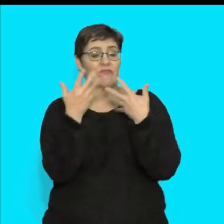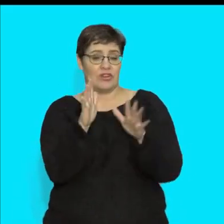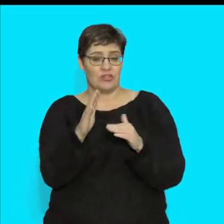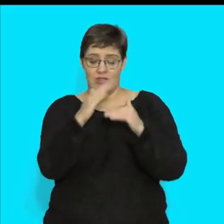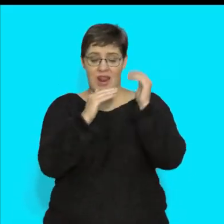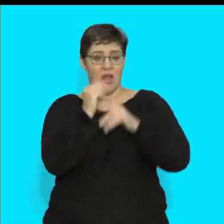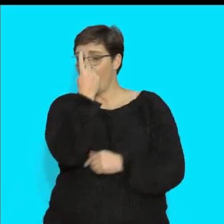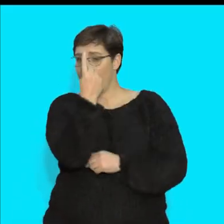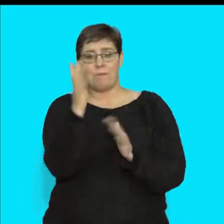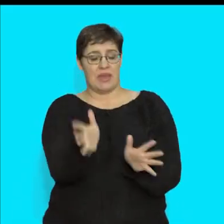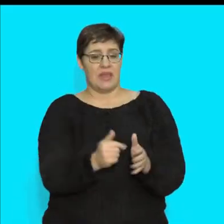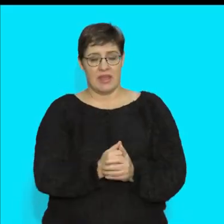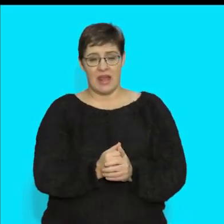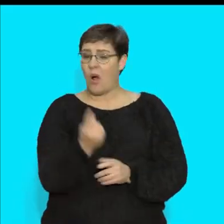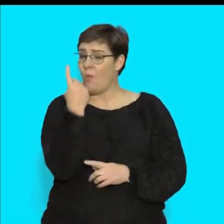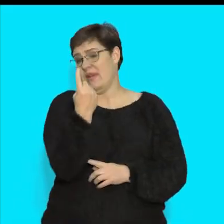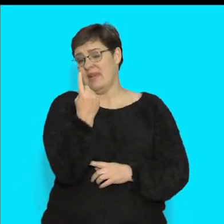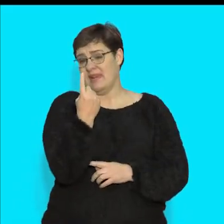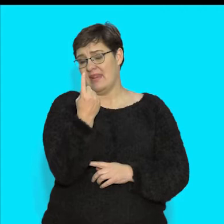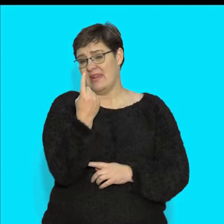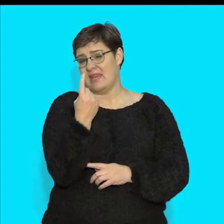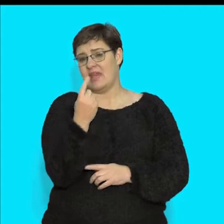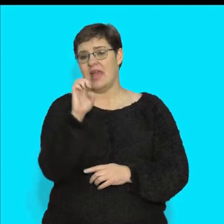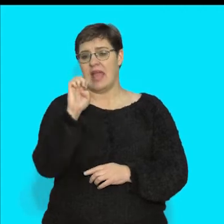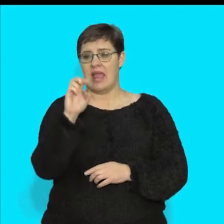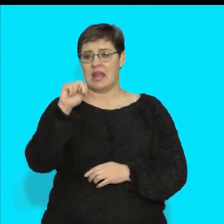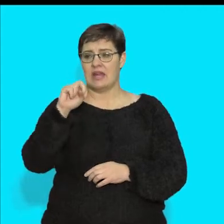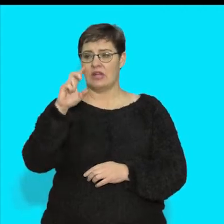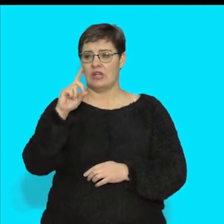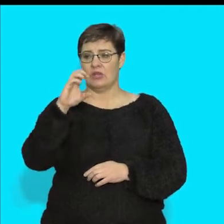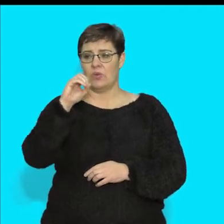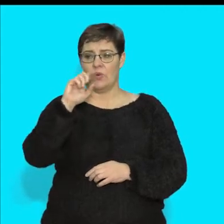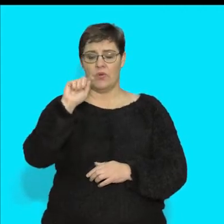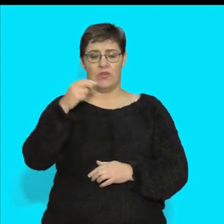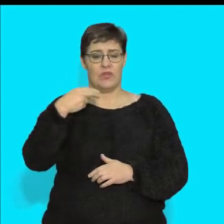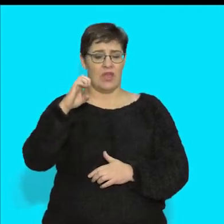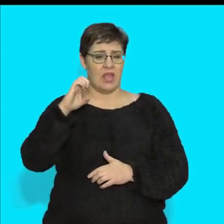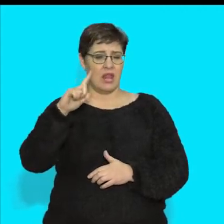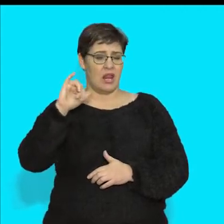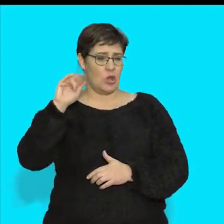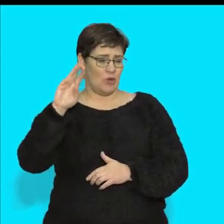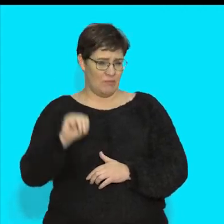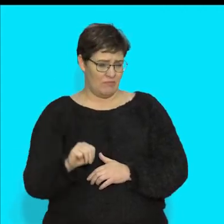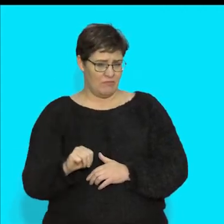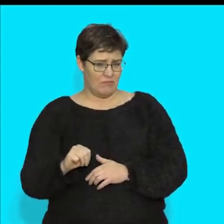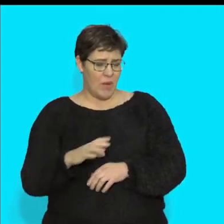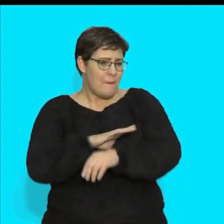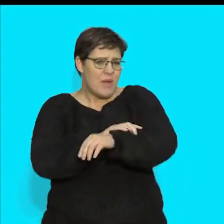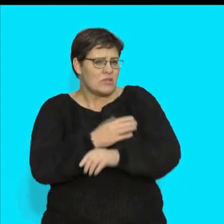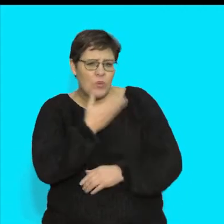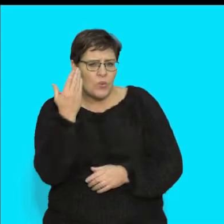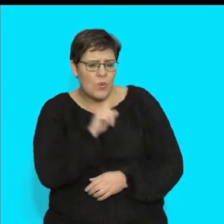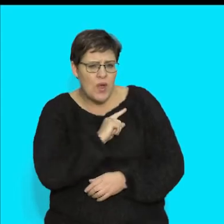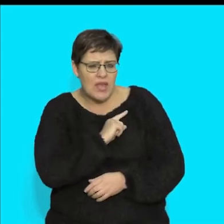thick. One single layer of endothelium. Why don't we want muscle? Why don't we